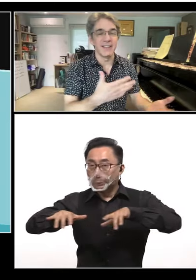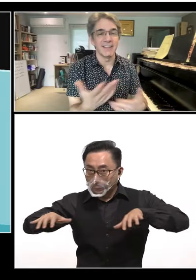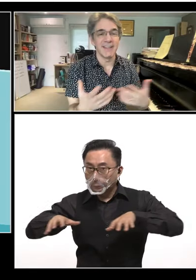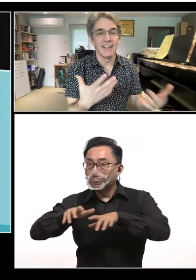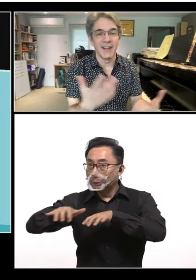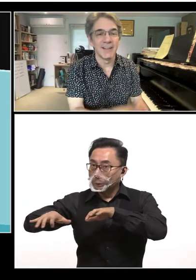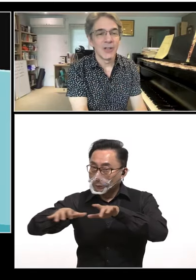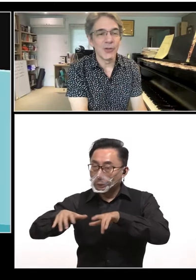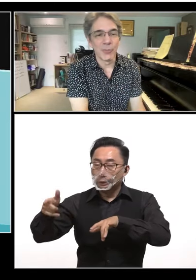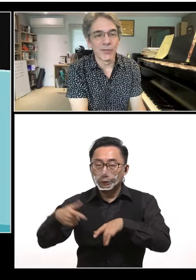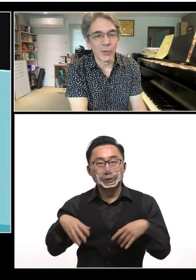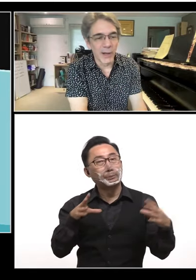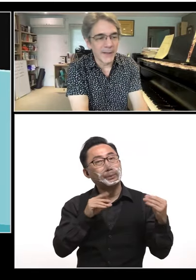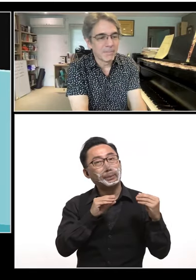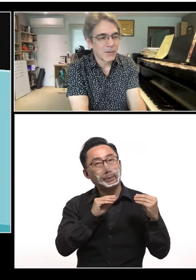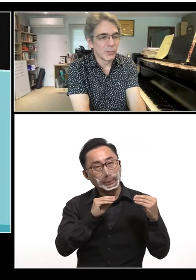it in a